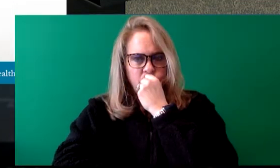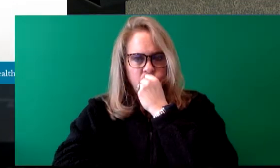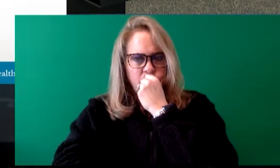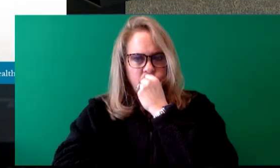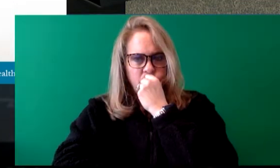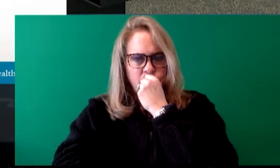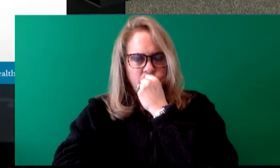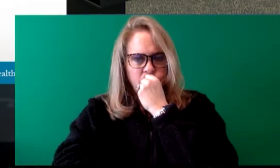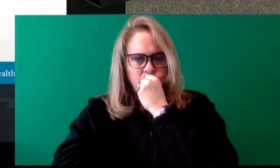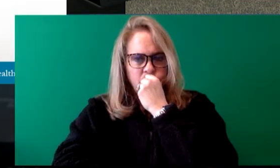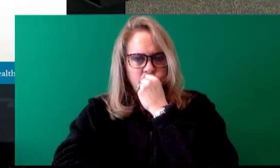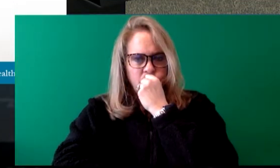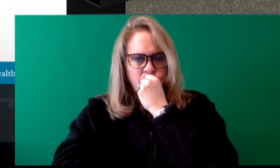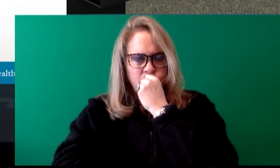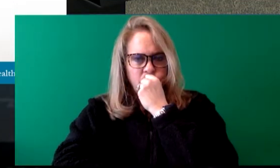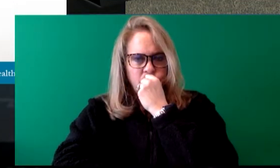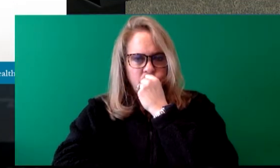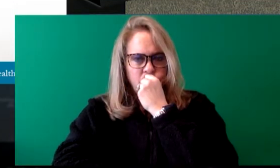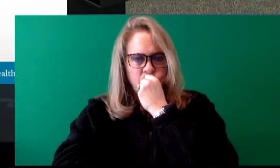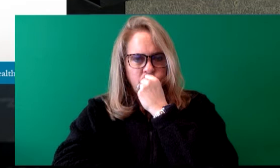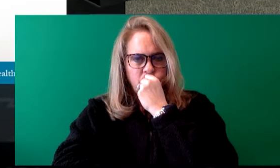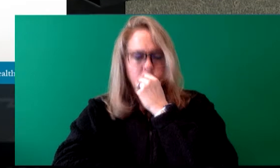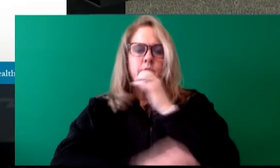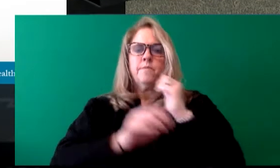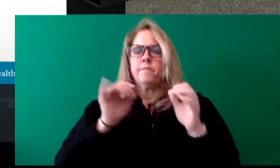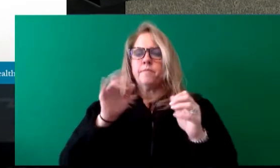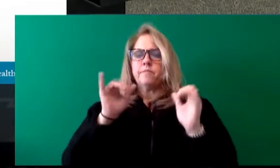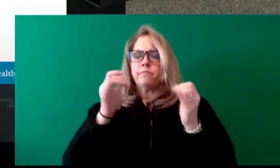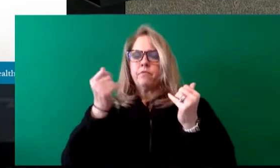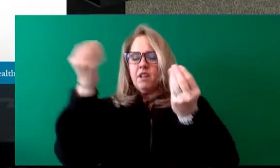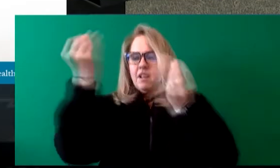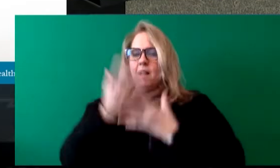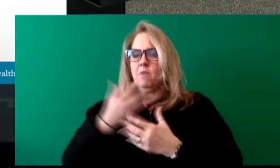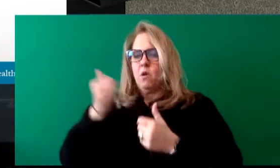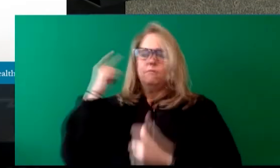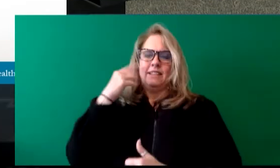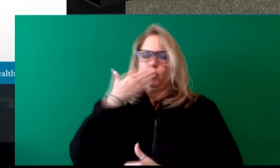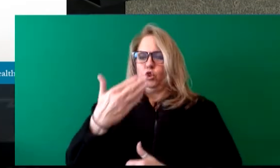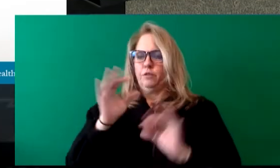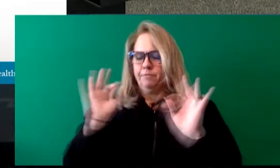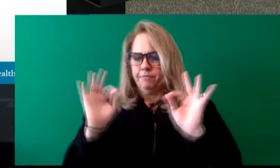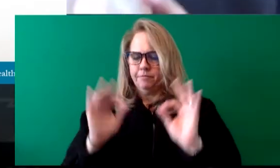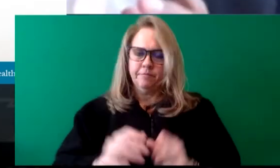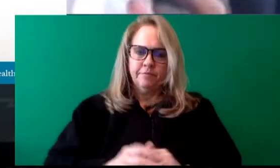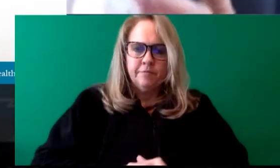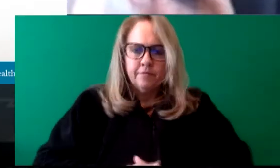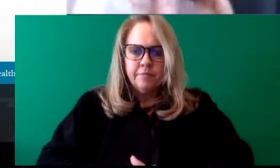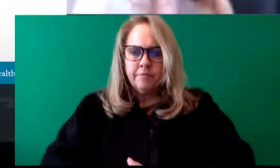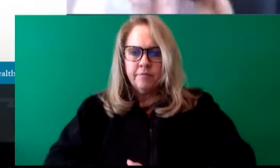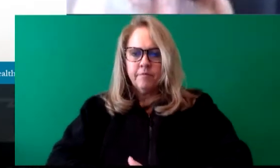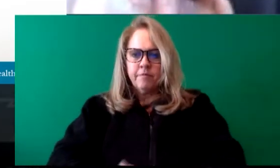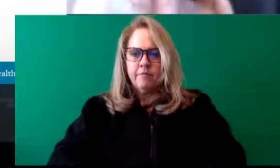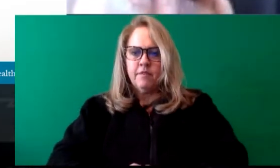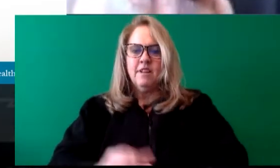Somebody raise a hand. Great, thank you, Commissioner. I appreciate the thumbs up. So as Deanne talked about